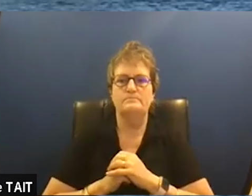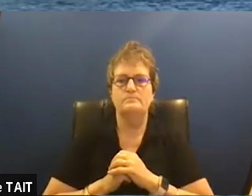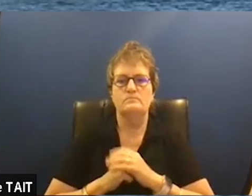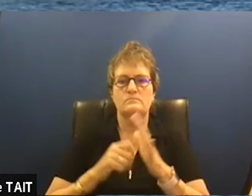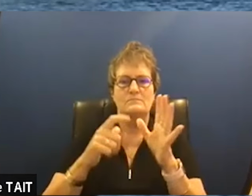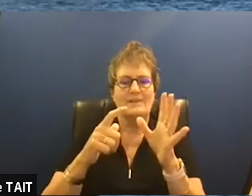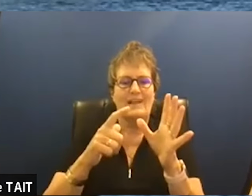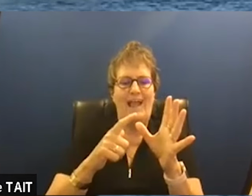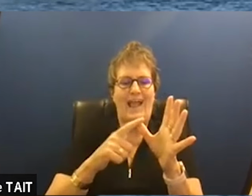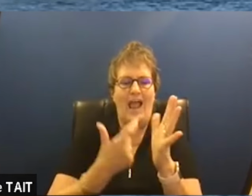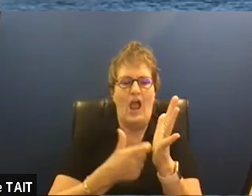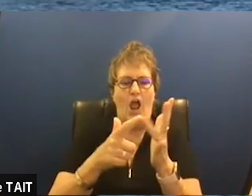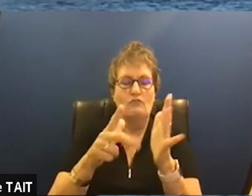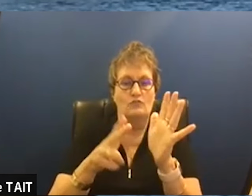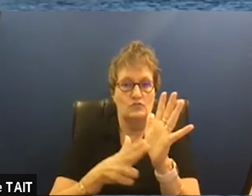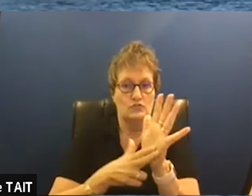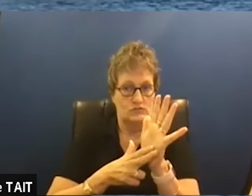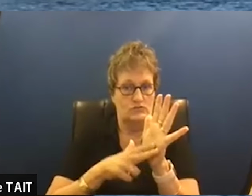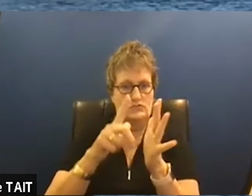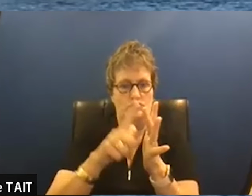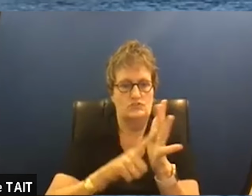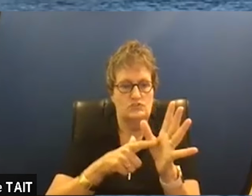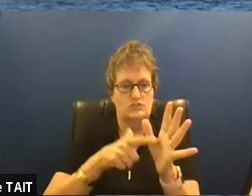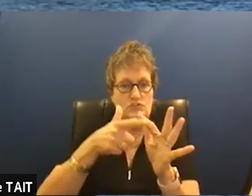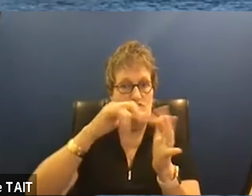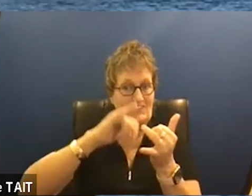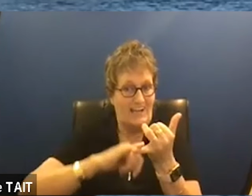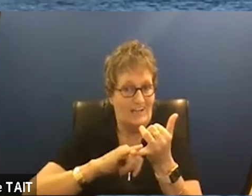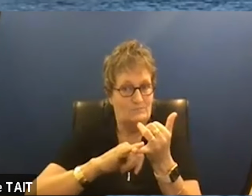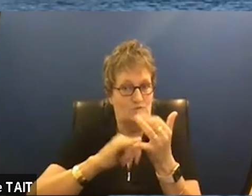Bugie, a UNSW student